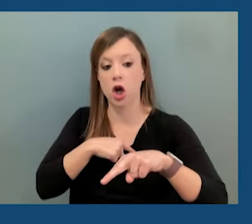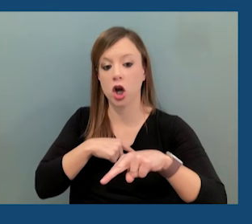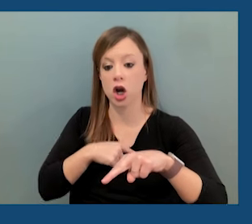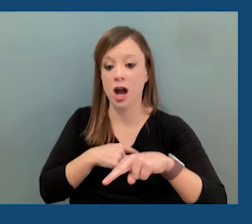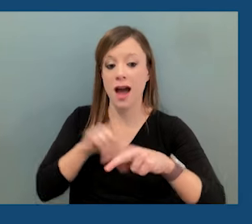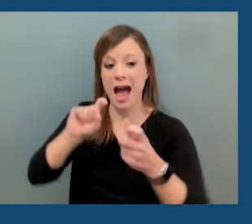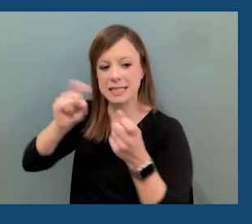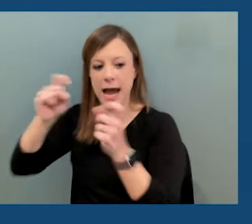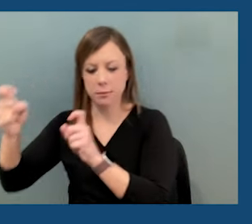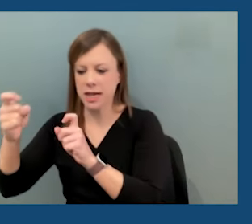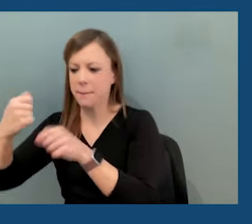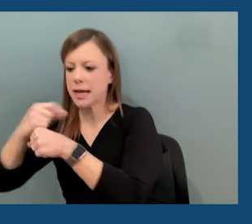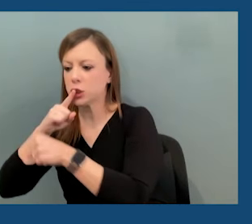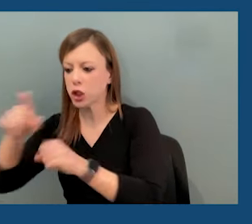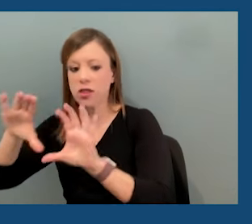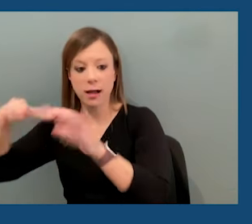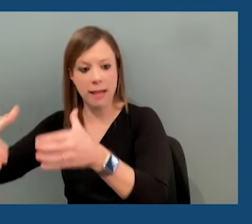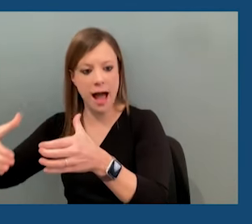not what they used to be.